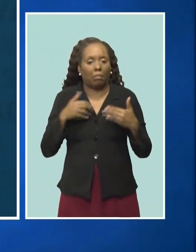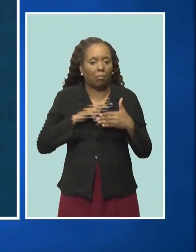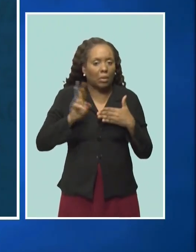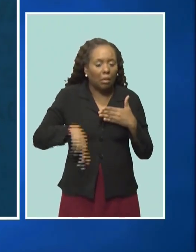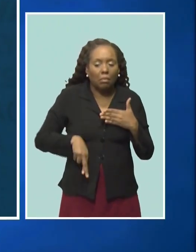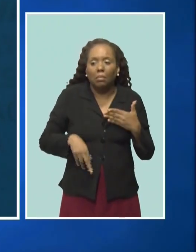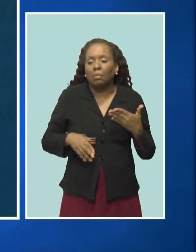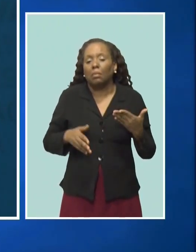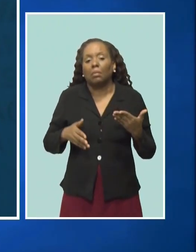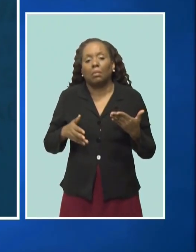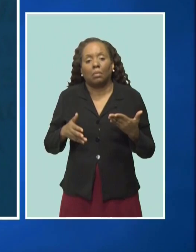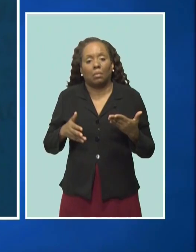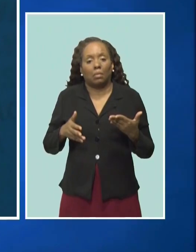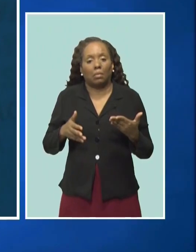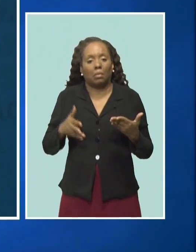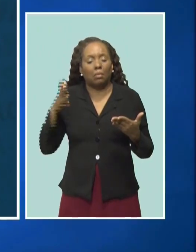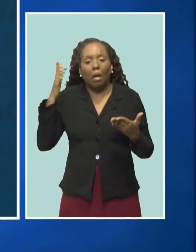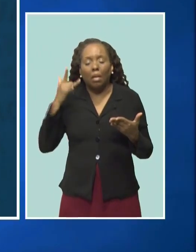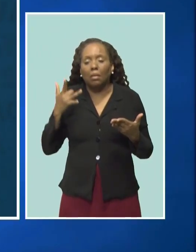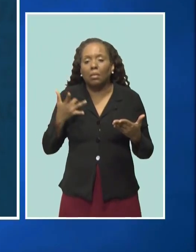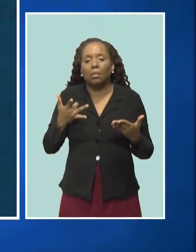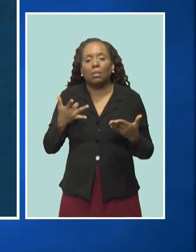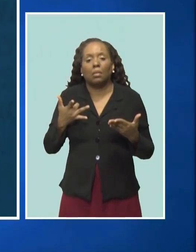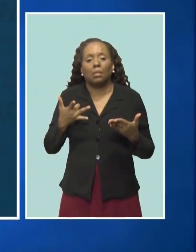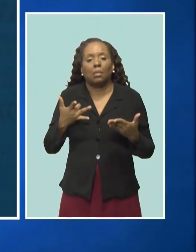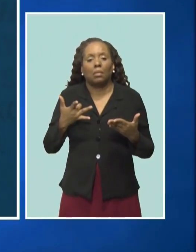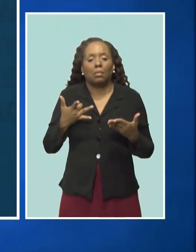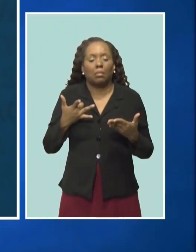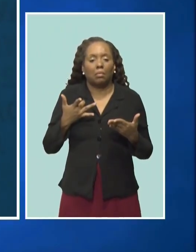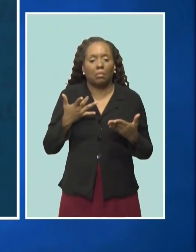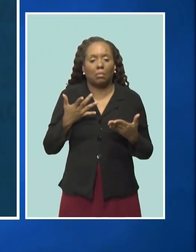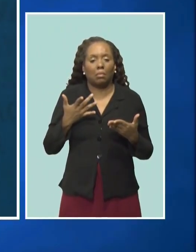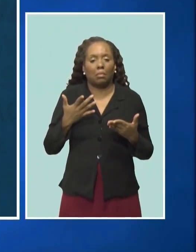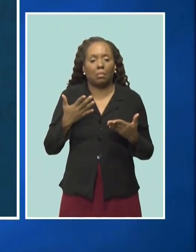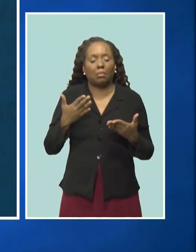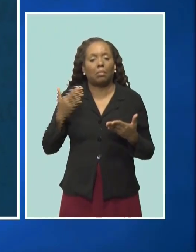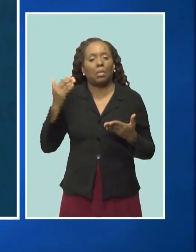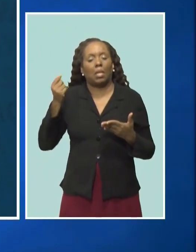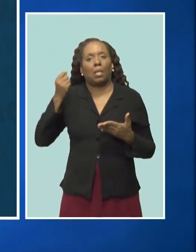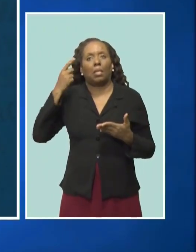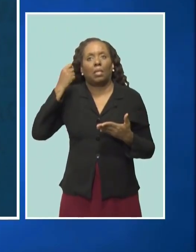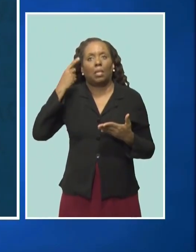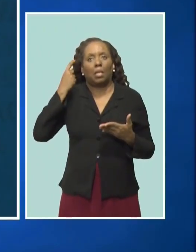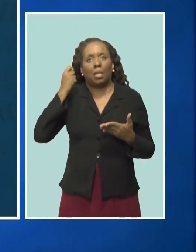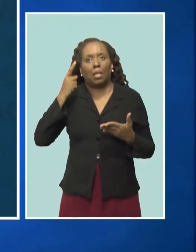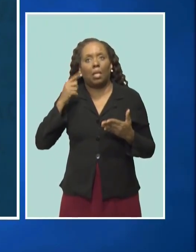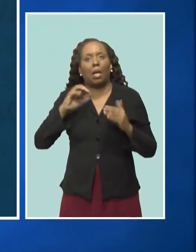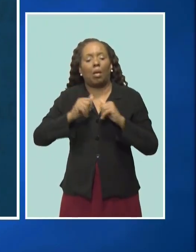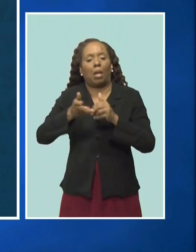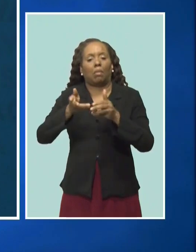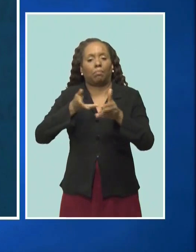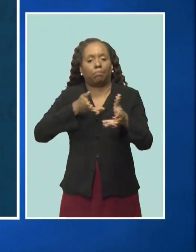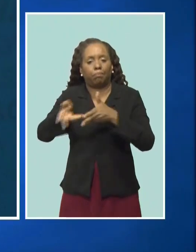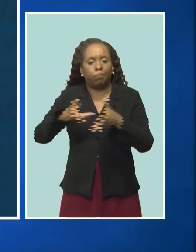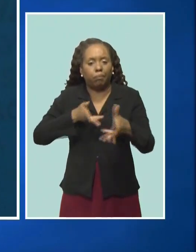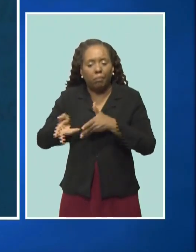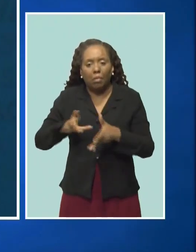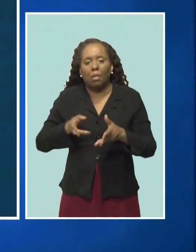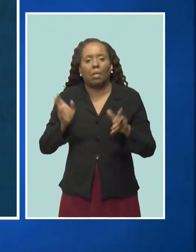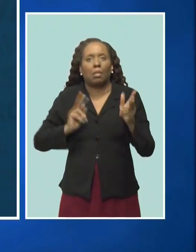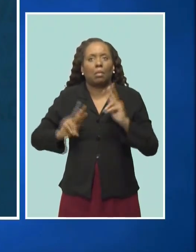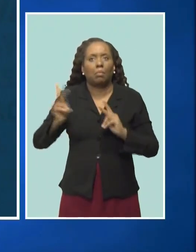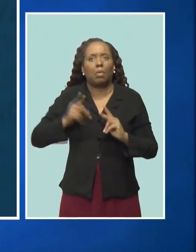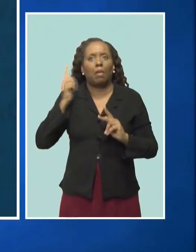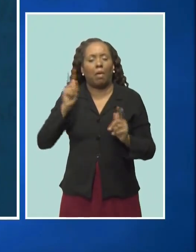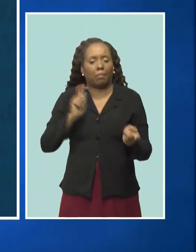And because they have taken to heart the significance of governance and engaging the public to pursue